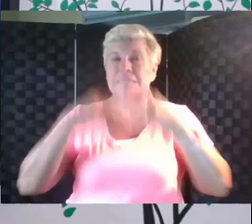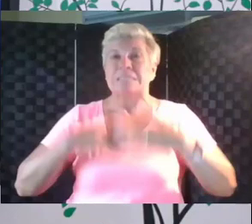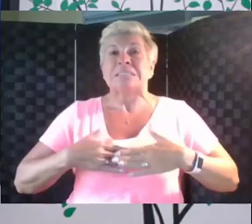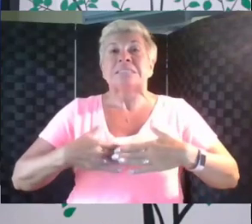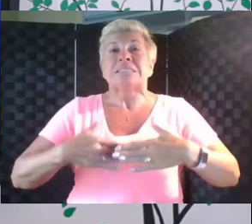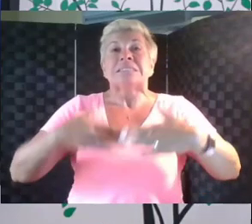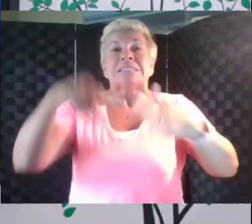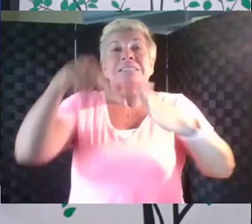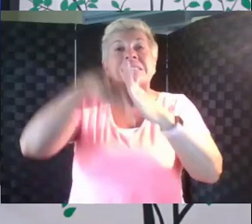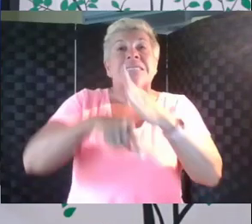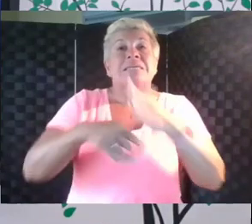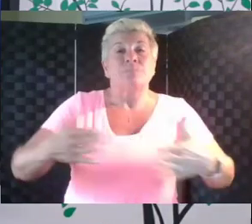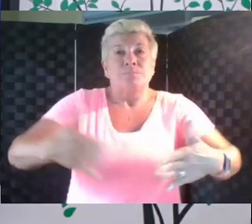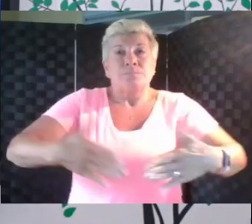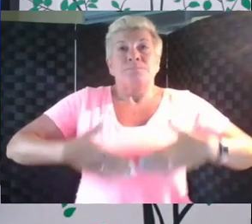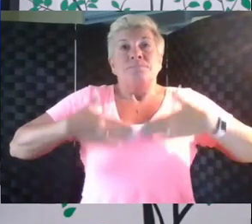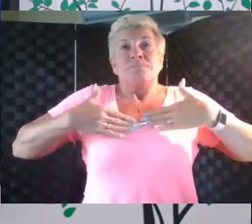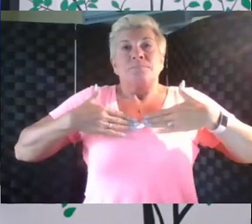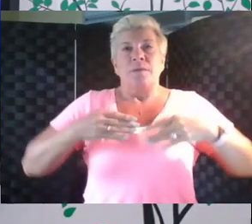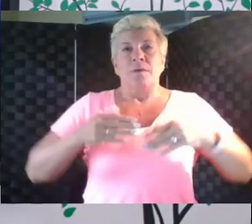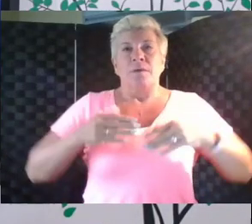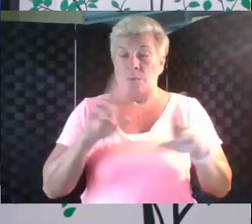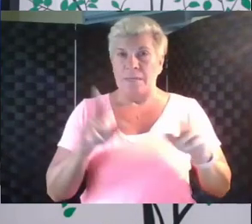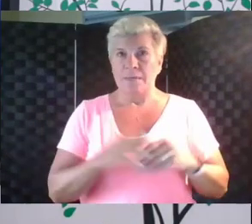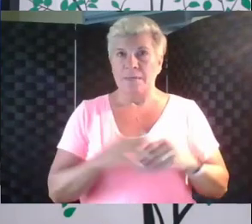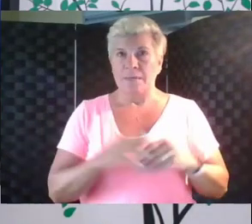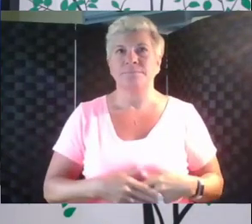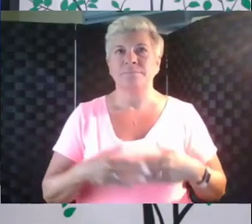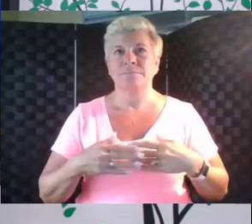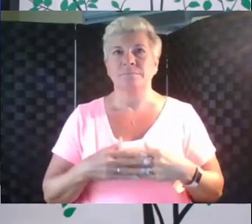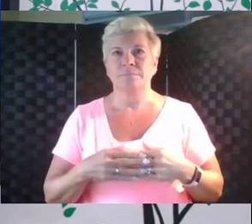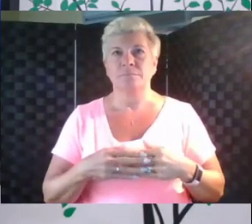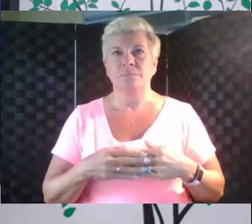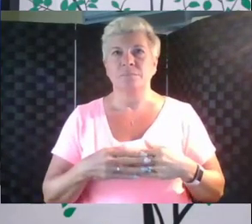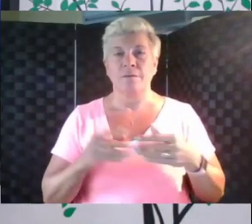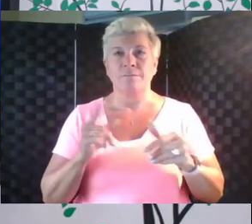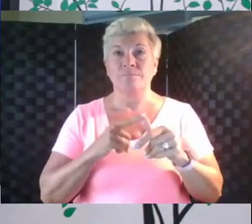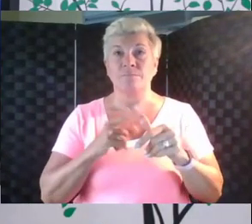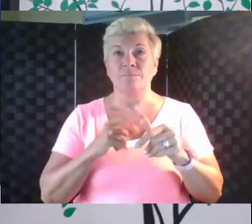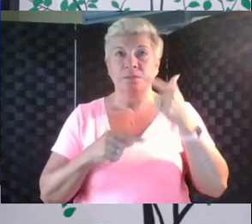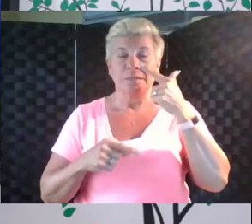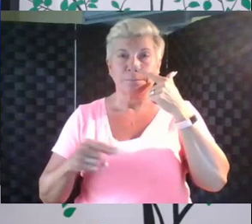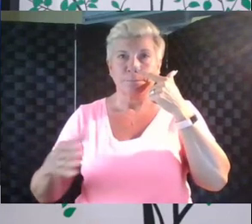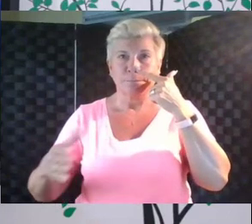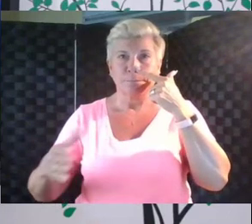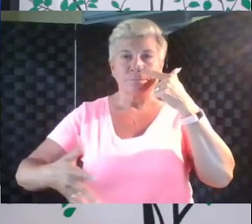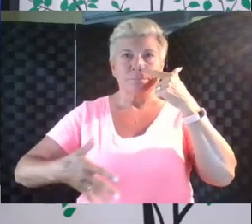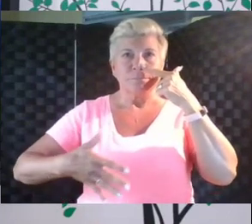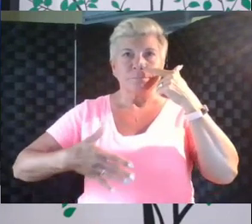So make sure you're ready for that one. Okay, here we go. We're going to take our first big deep breath.